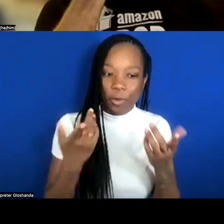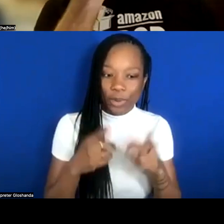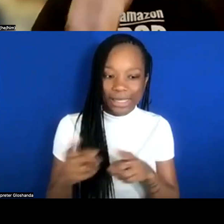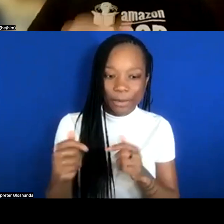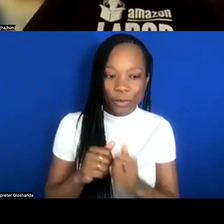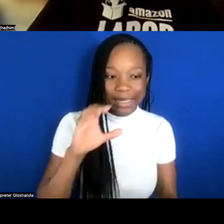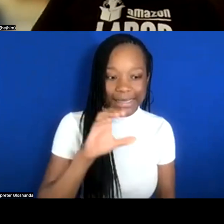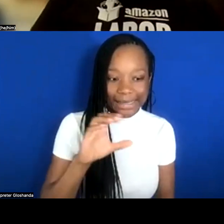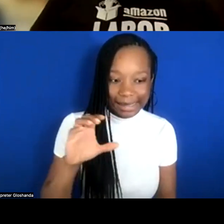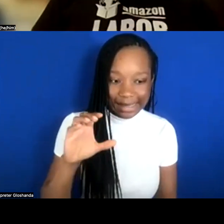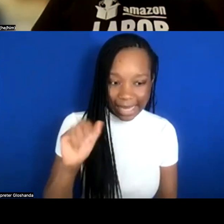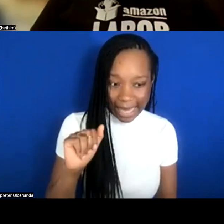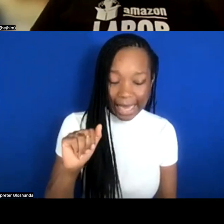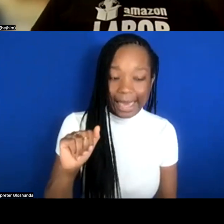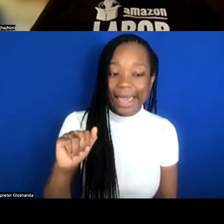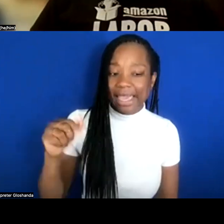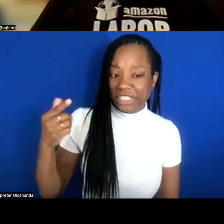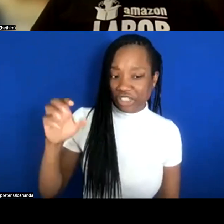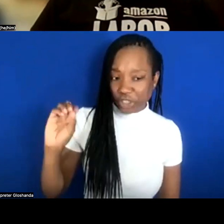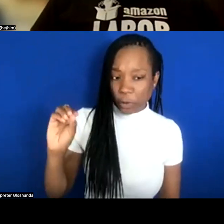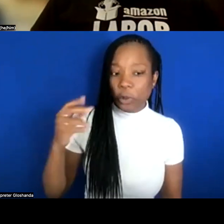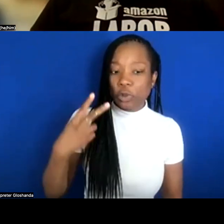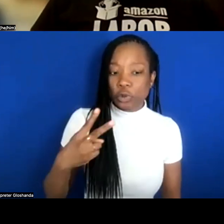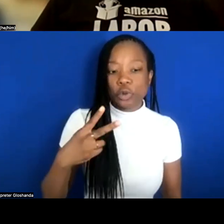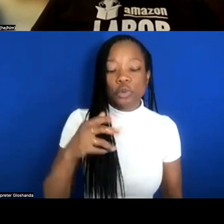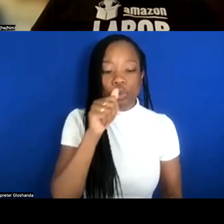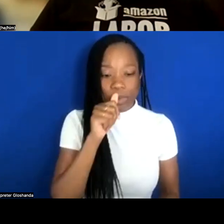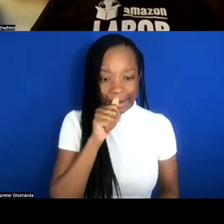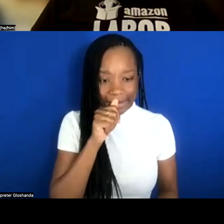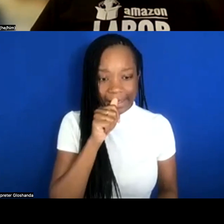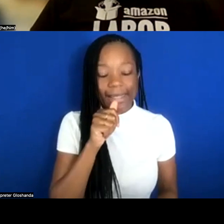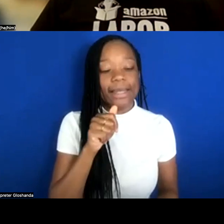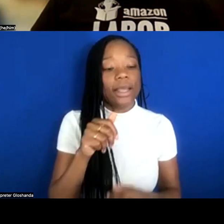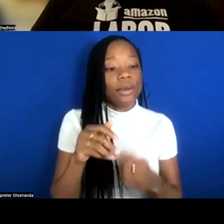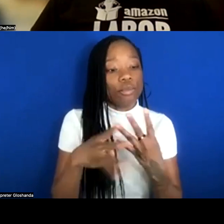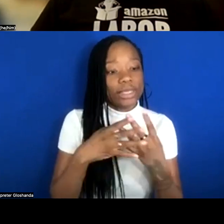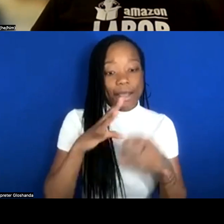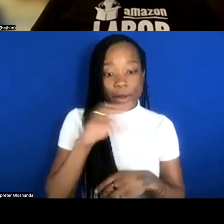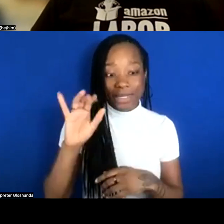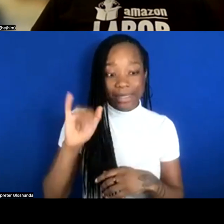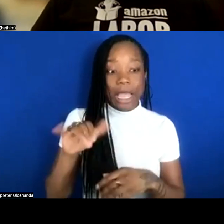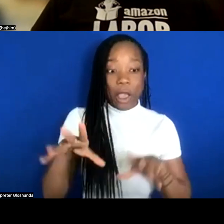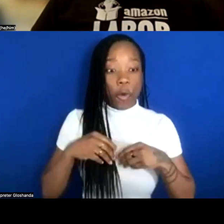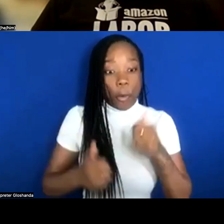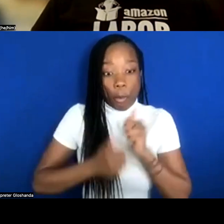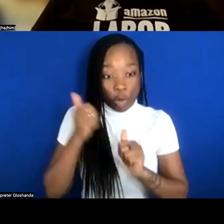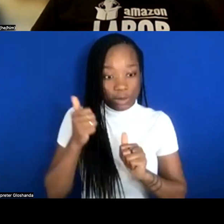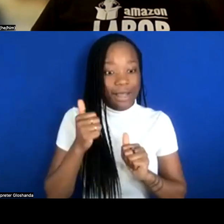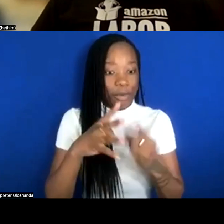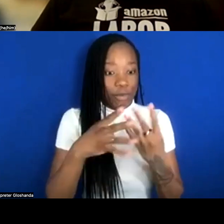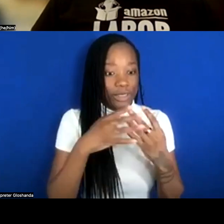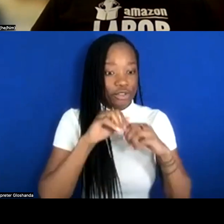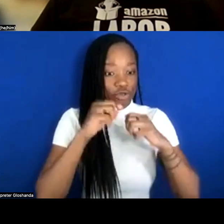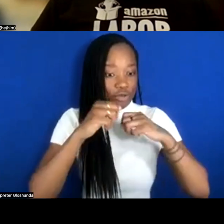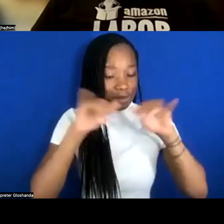the two private prison companies that own most of the detention infrastructure in the United States, is that they have also gone through their own